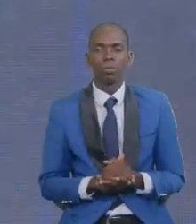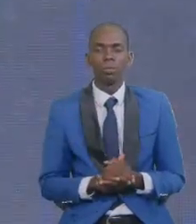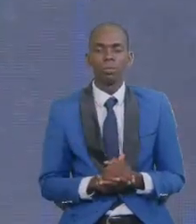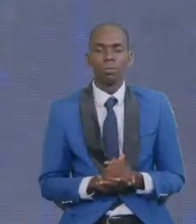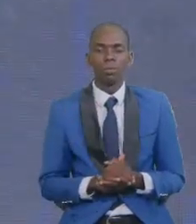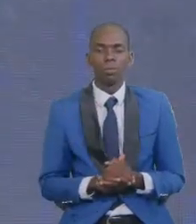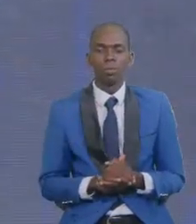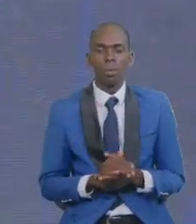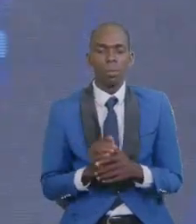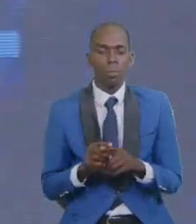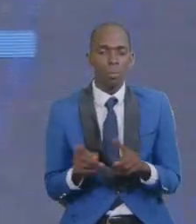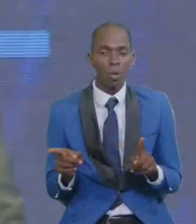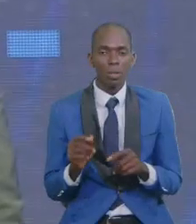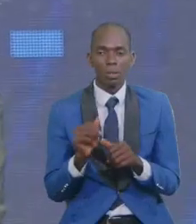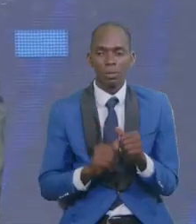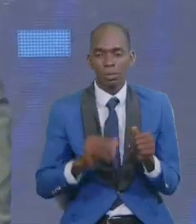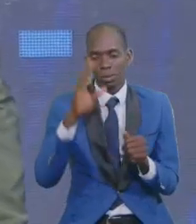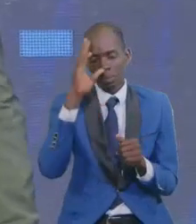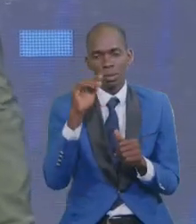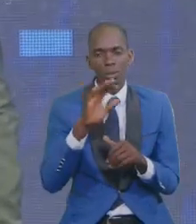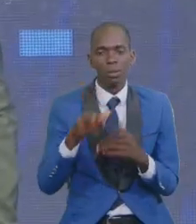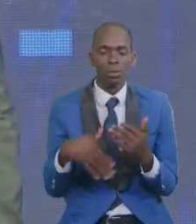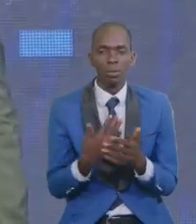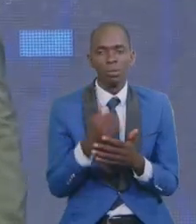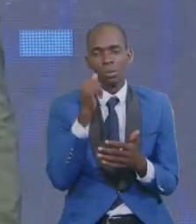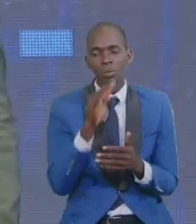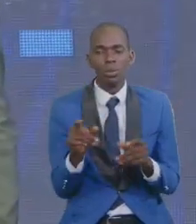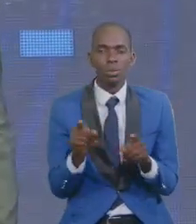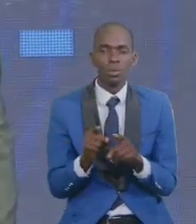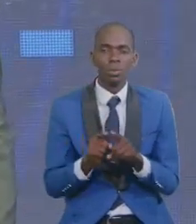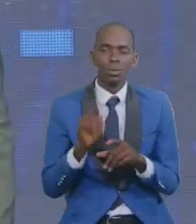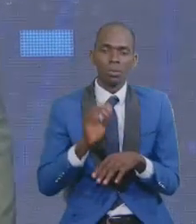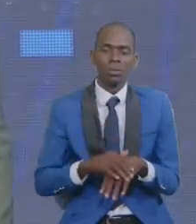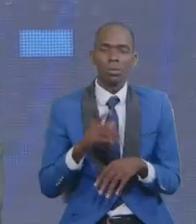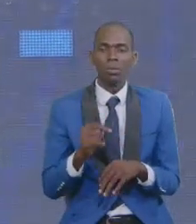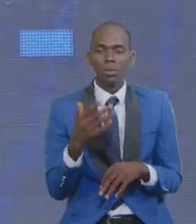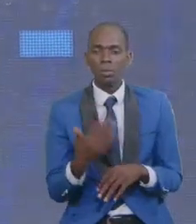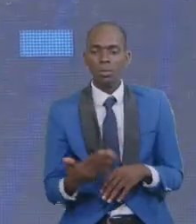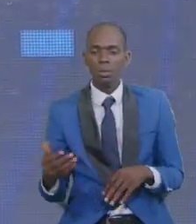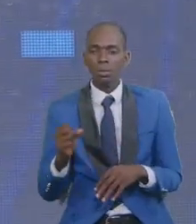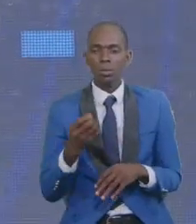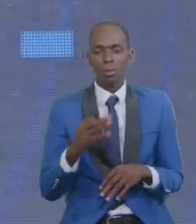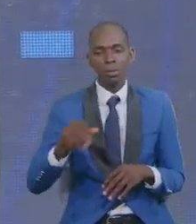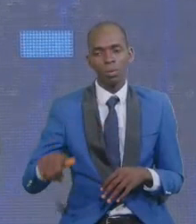But every man, every woman also on the things of others.